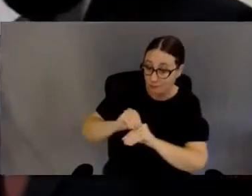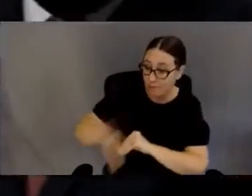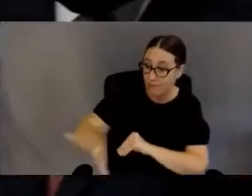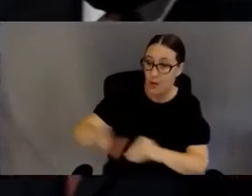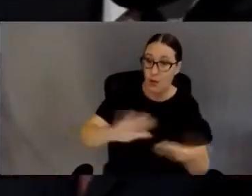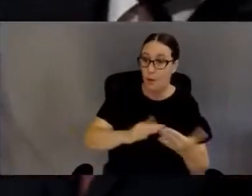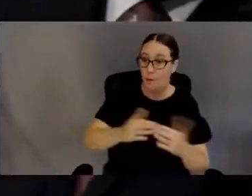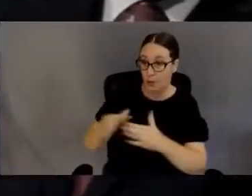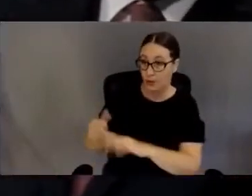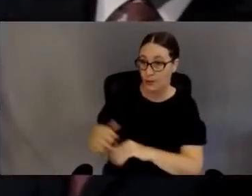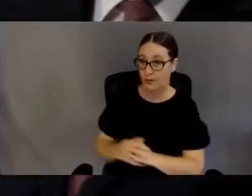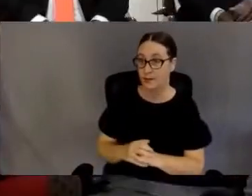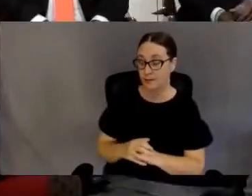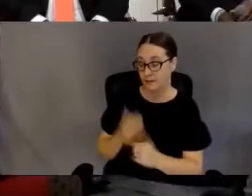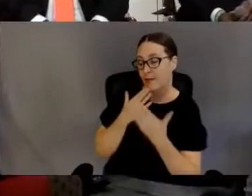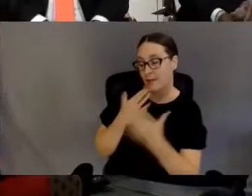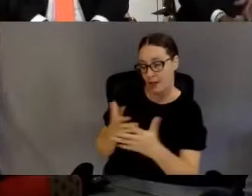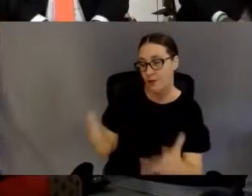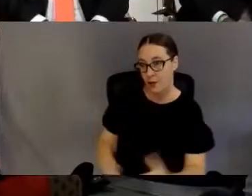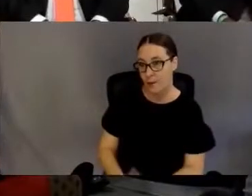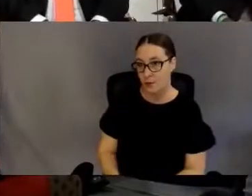much. Thank you.